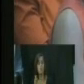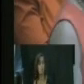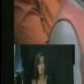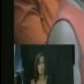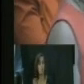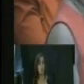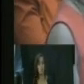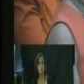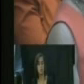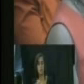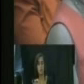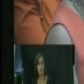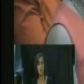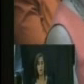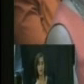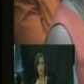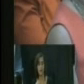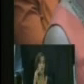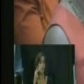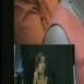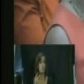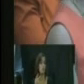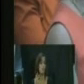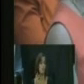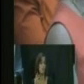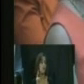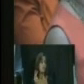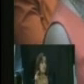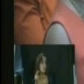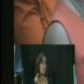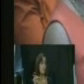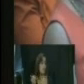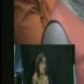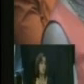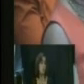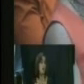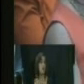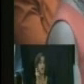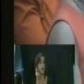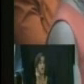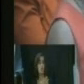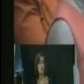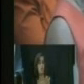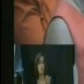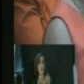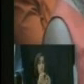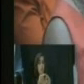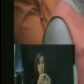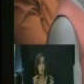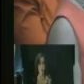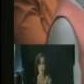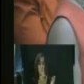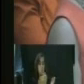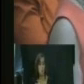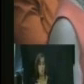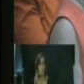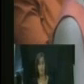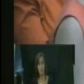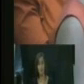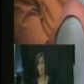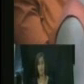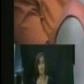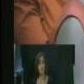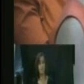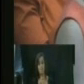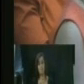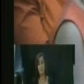look forward to coming back and hearing the discussion about what the regional plan will actually look like. And the discussion can't